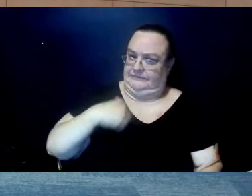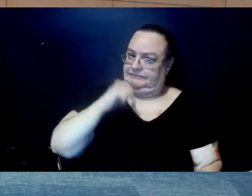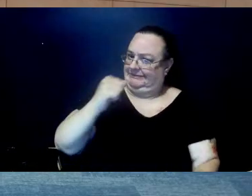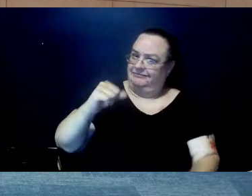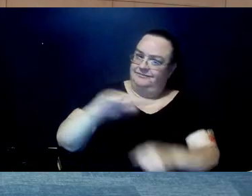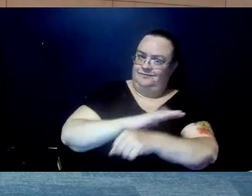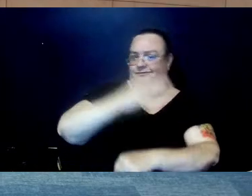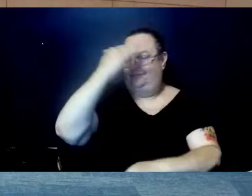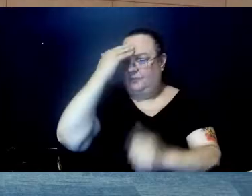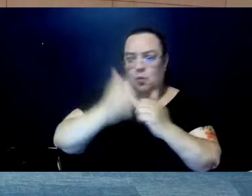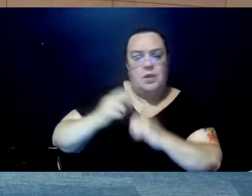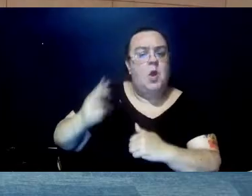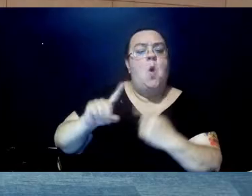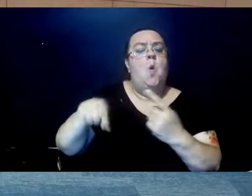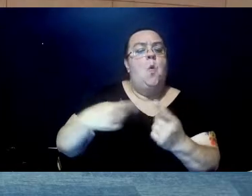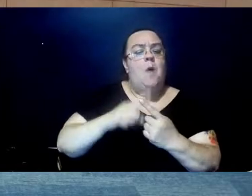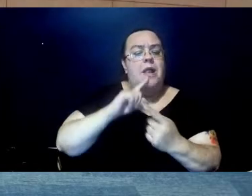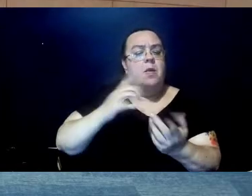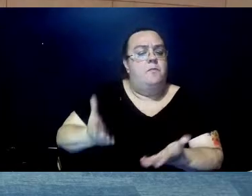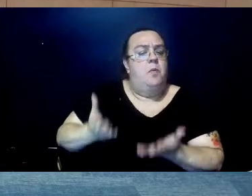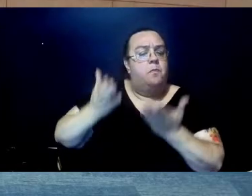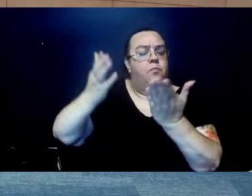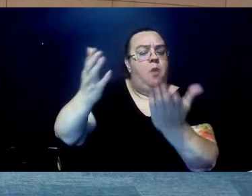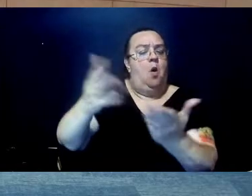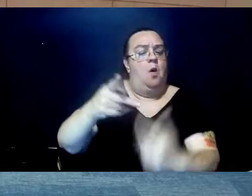are proposals due?